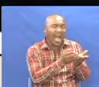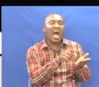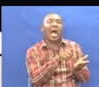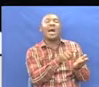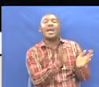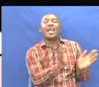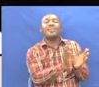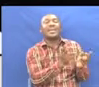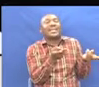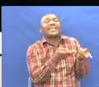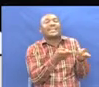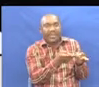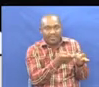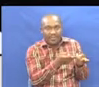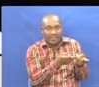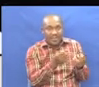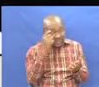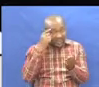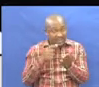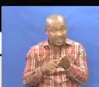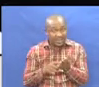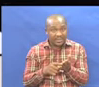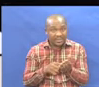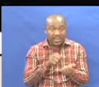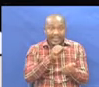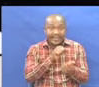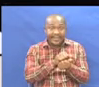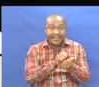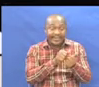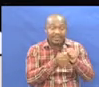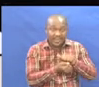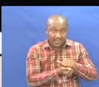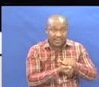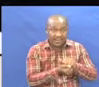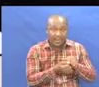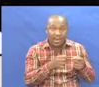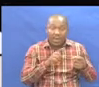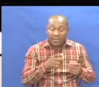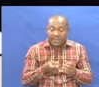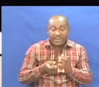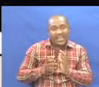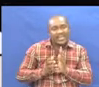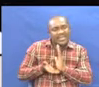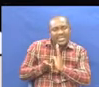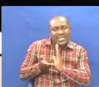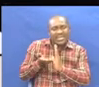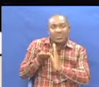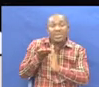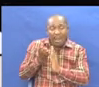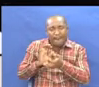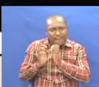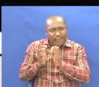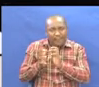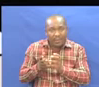to remain the same. That is why it is known as the substance which speeds up the rate of chemical reaction, but at the end of the